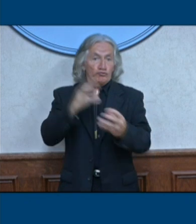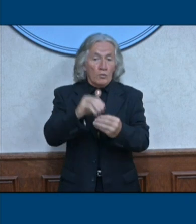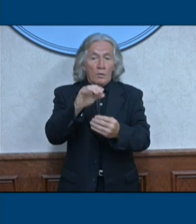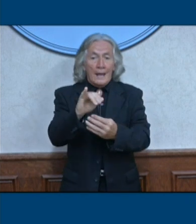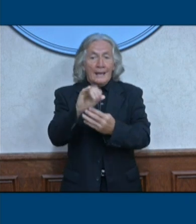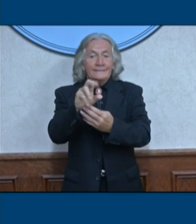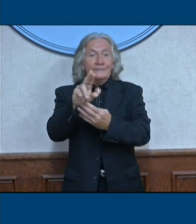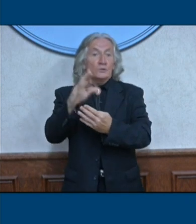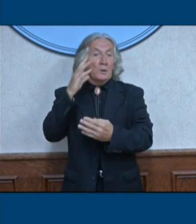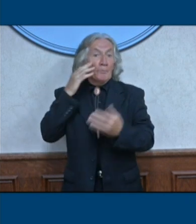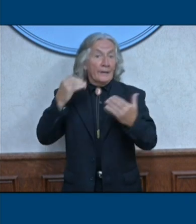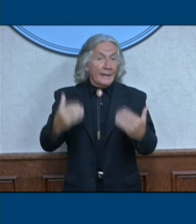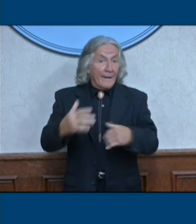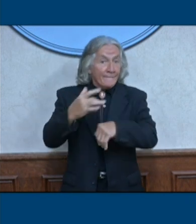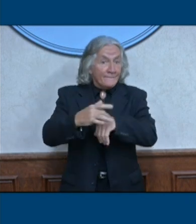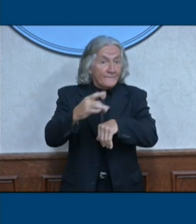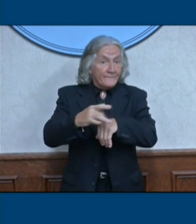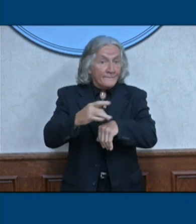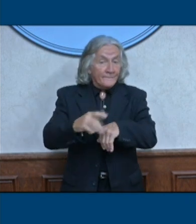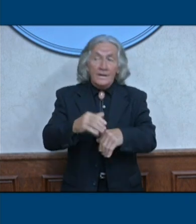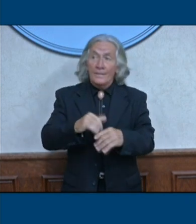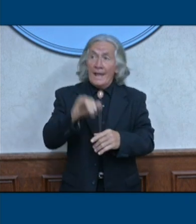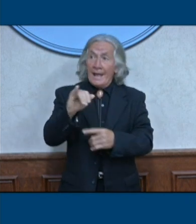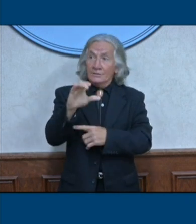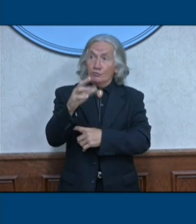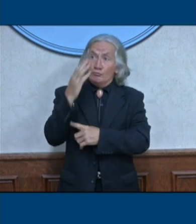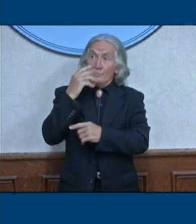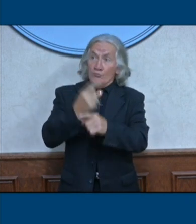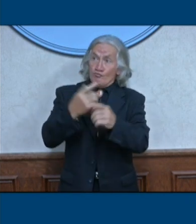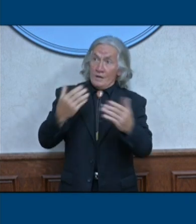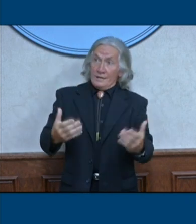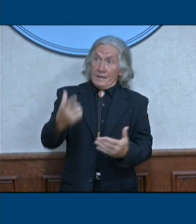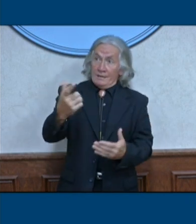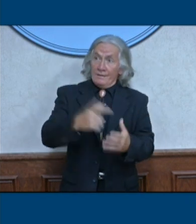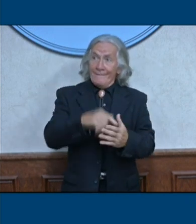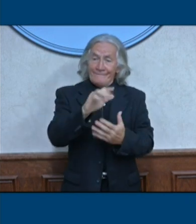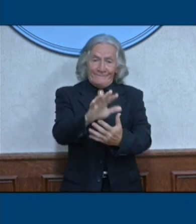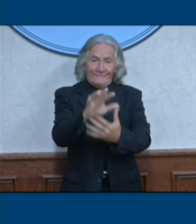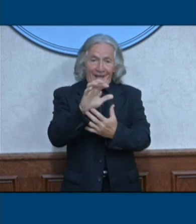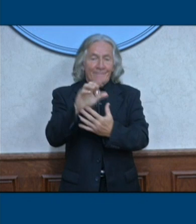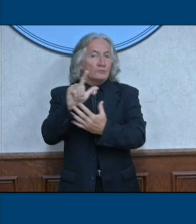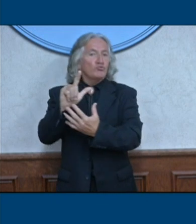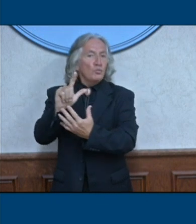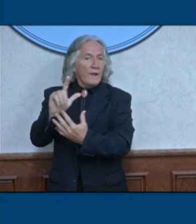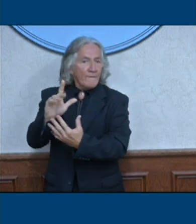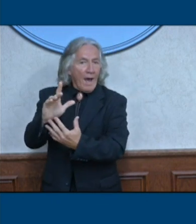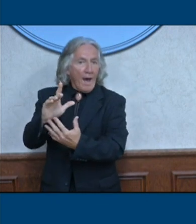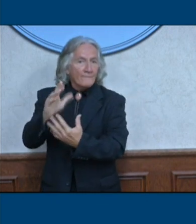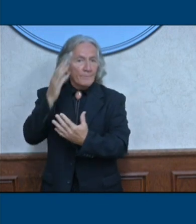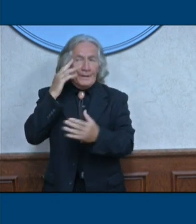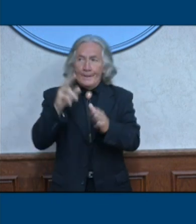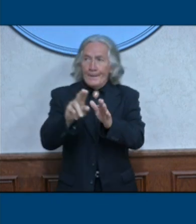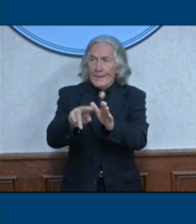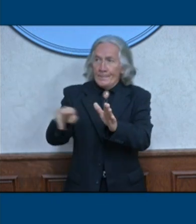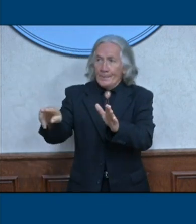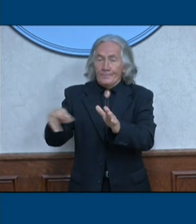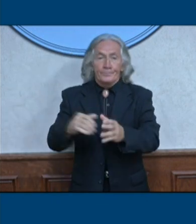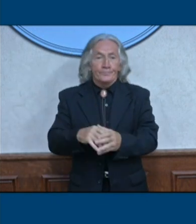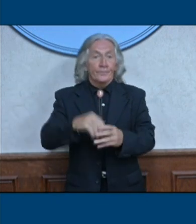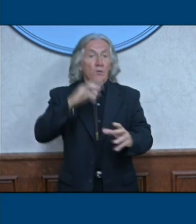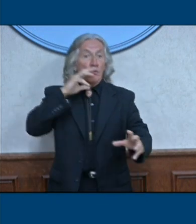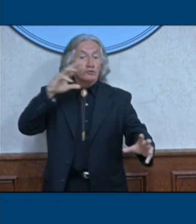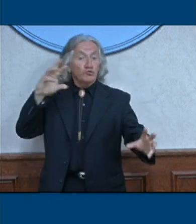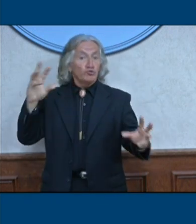ICU beds available, again, these are unused ICU beds at this point in time, are 525. So the